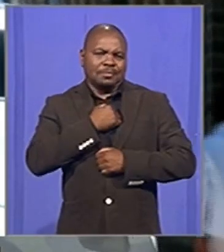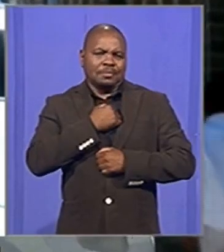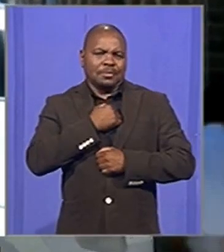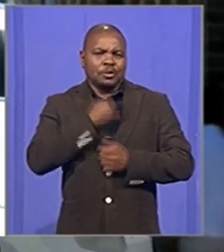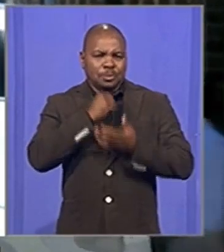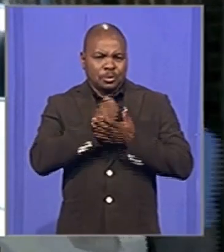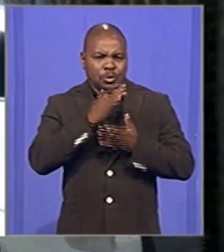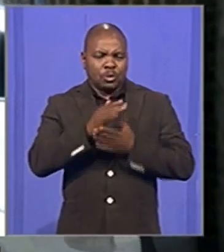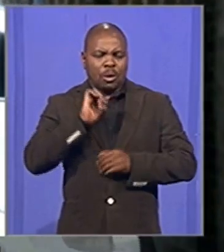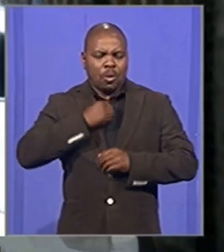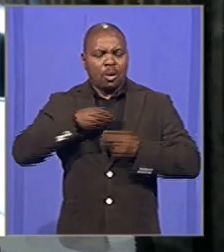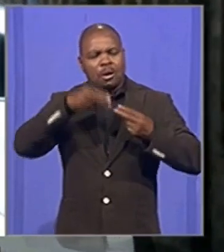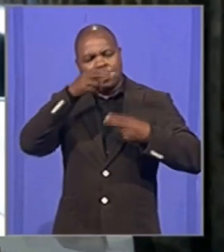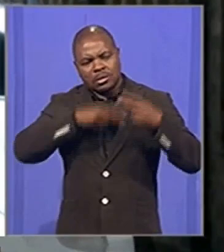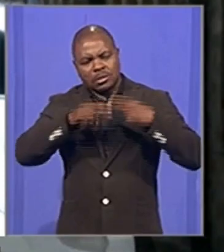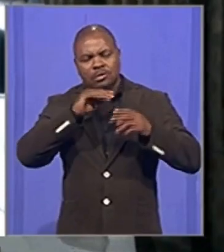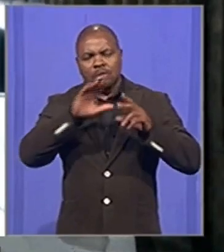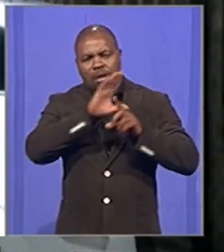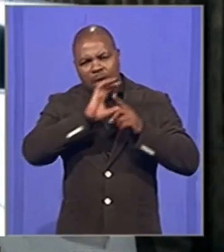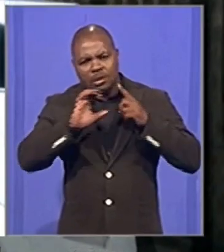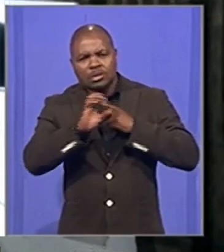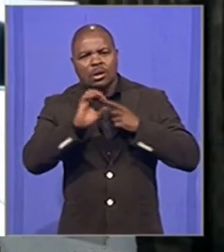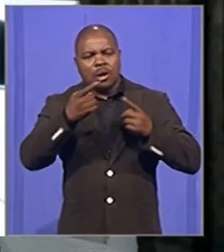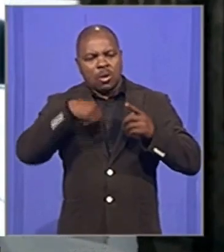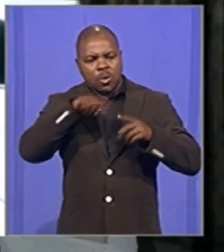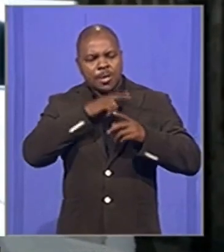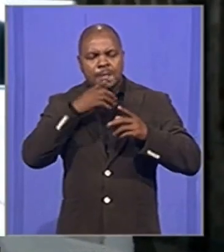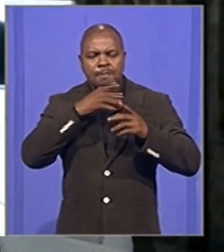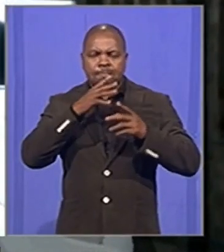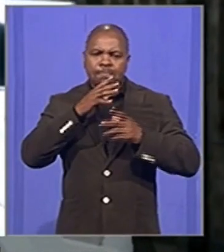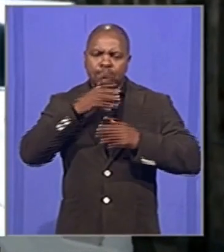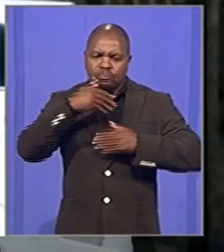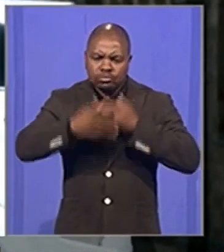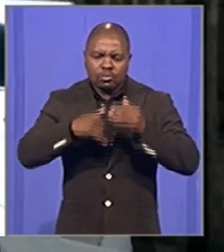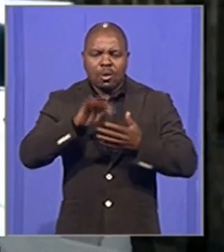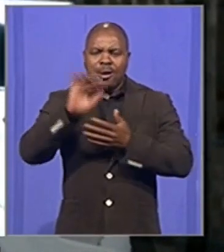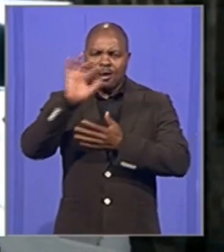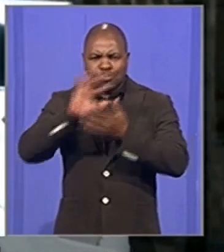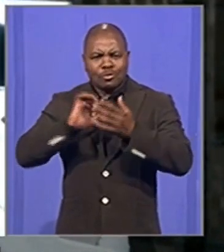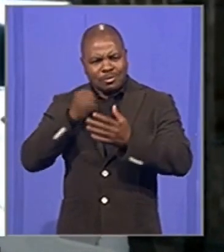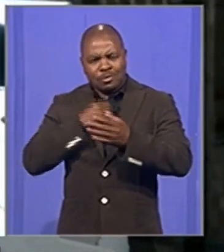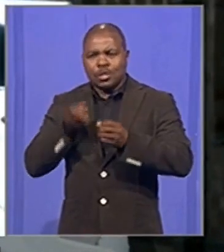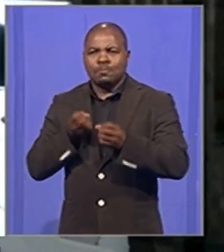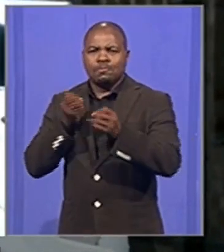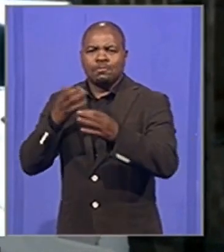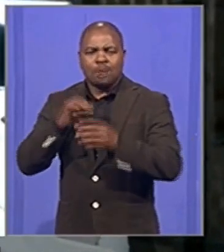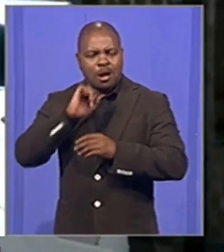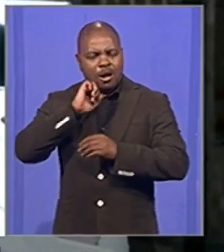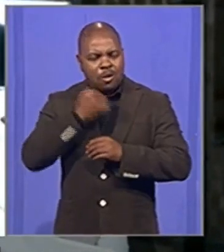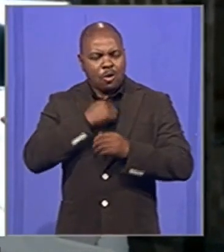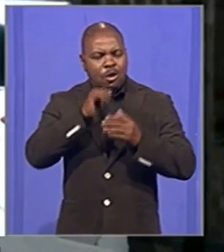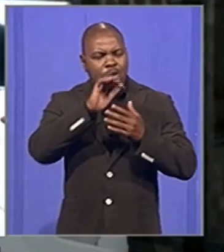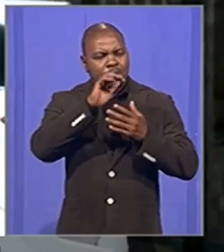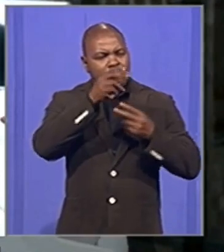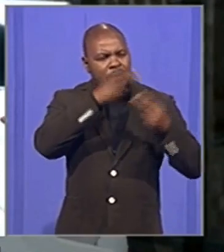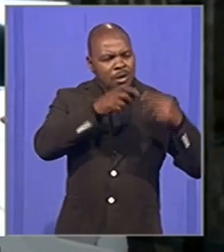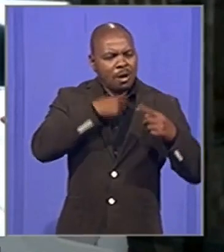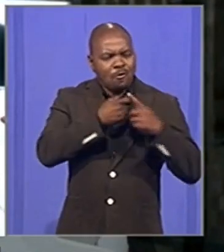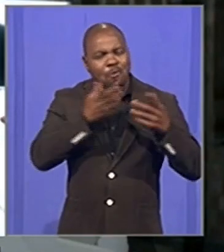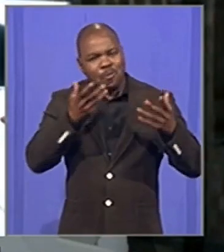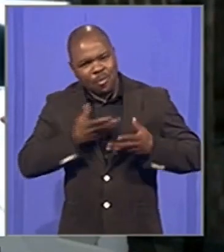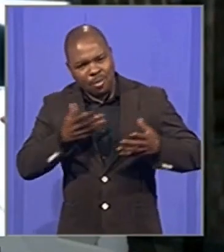to invest in our heritage and our culture. To tell the story, it's our story to share about the heritage, you know, where we're coming